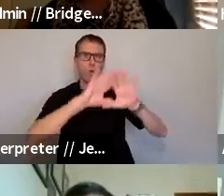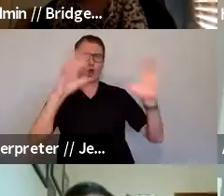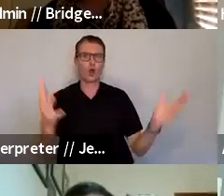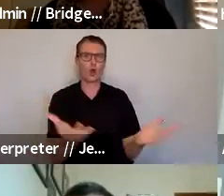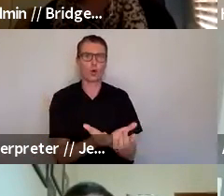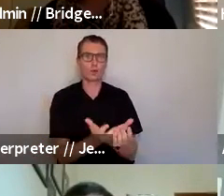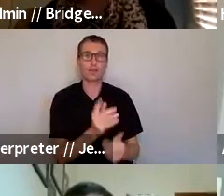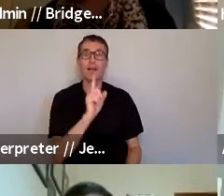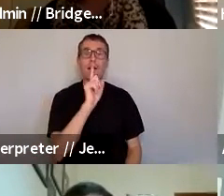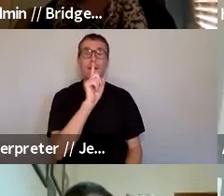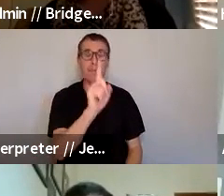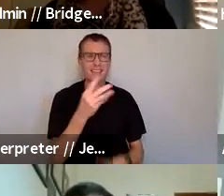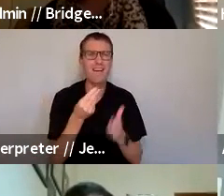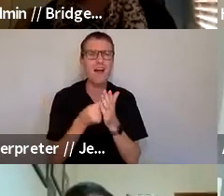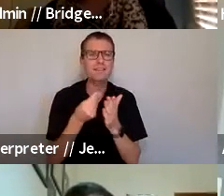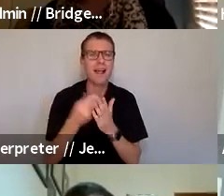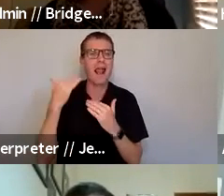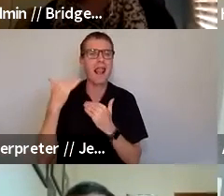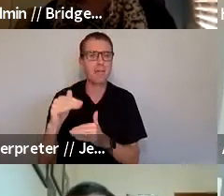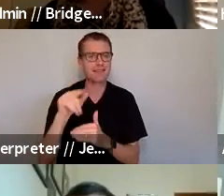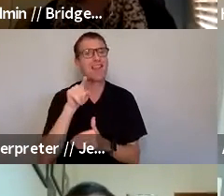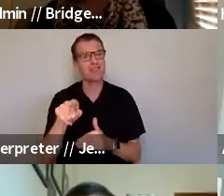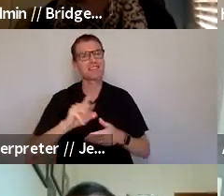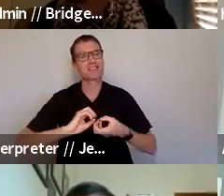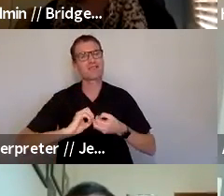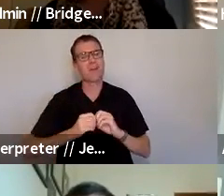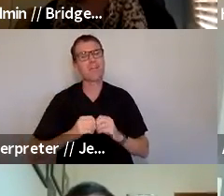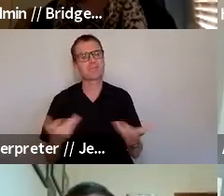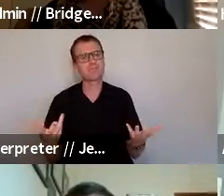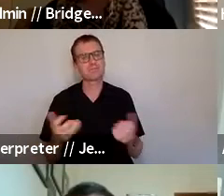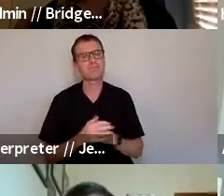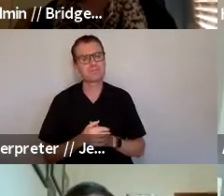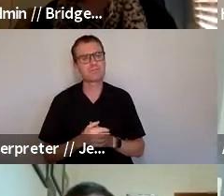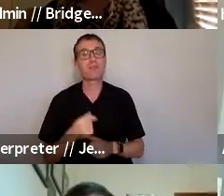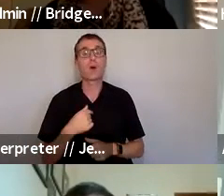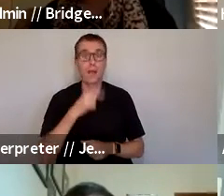not endless funding for this, and so we've been able to describe